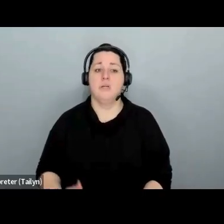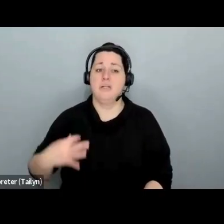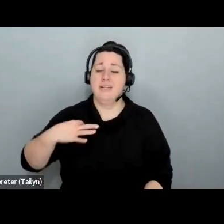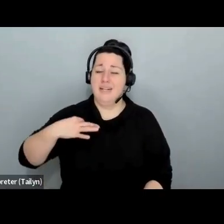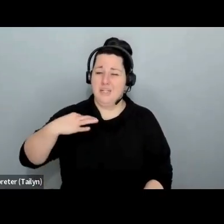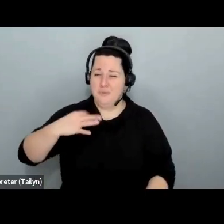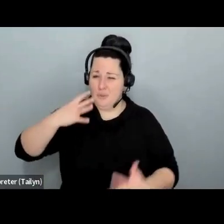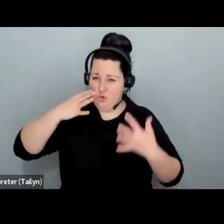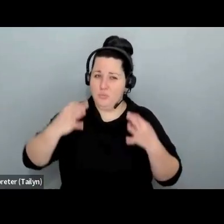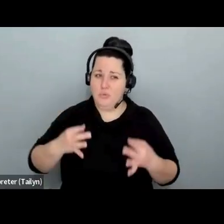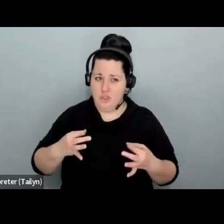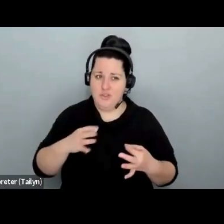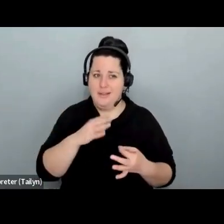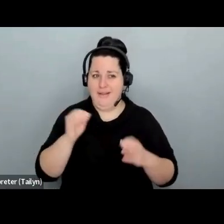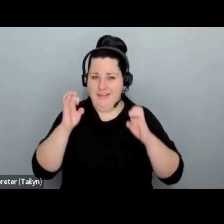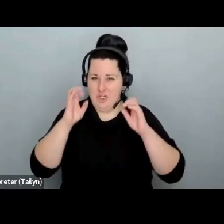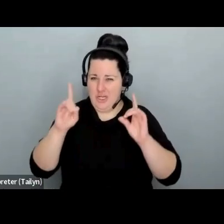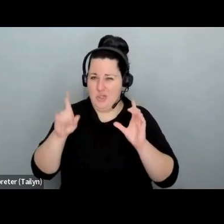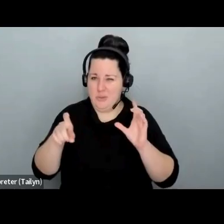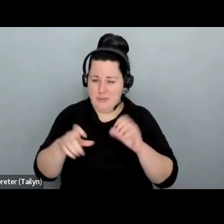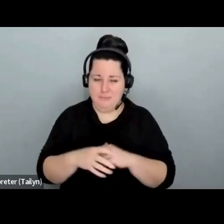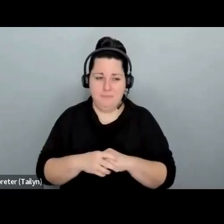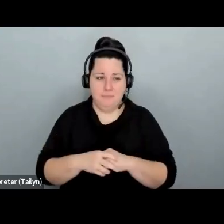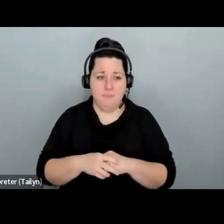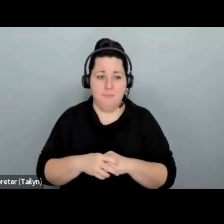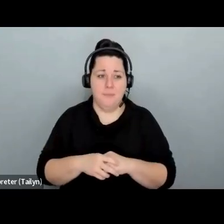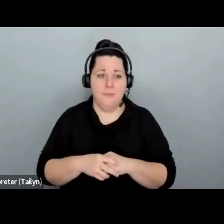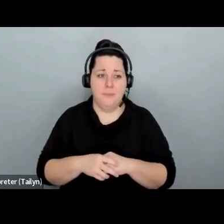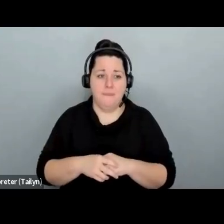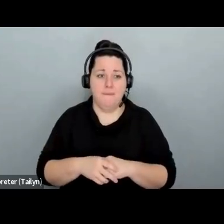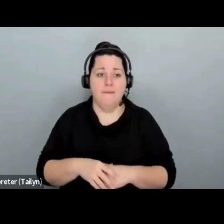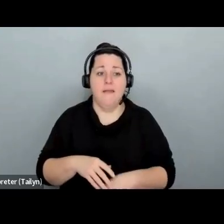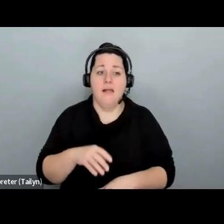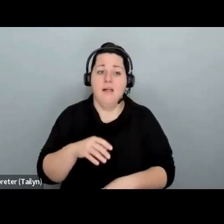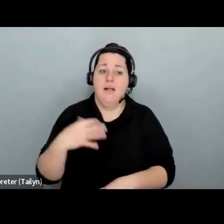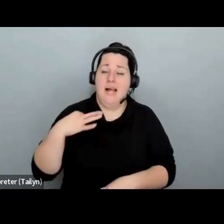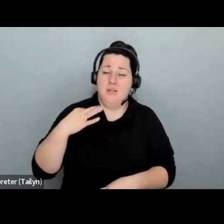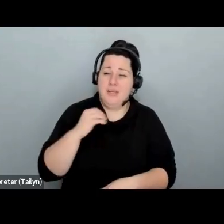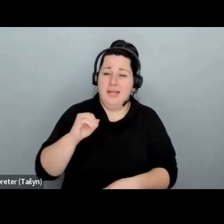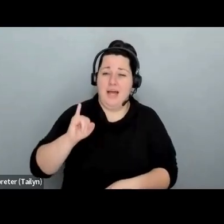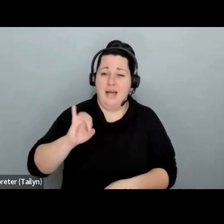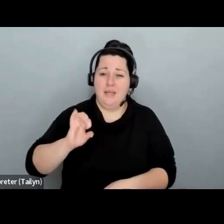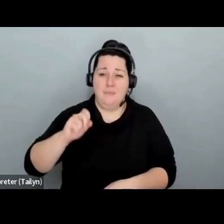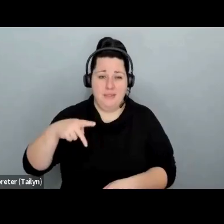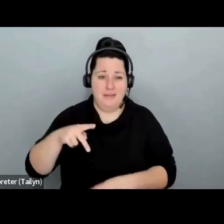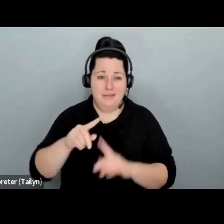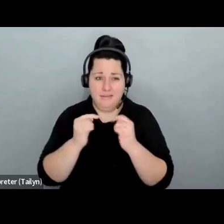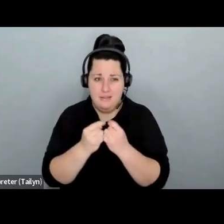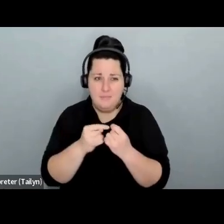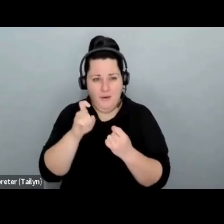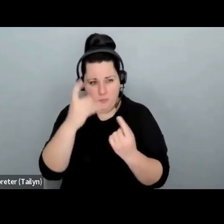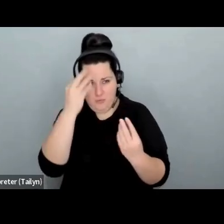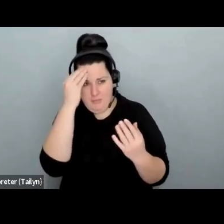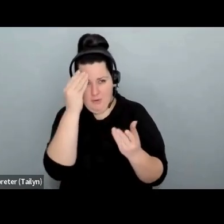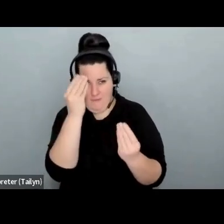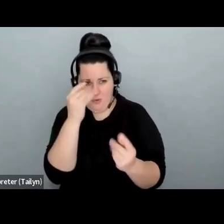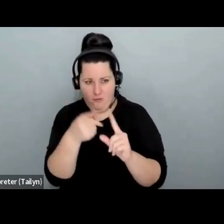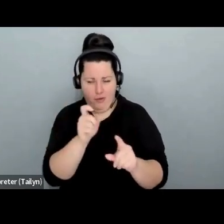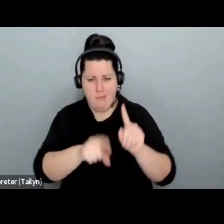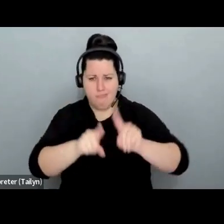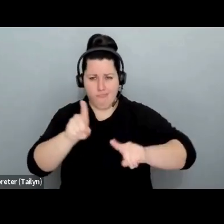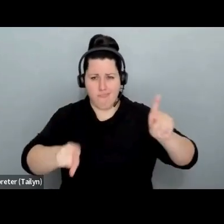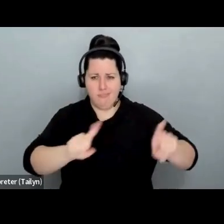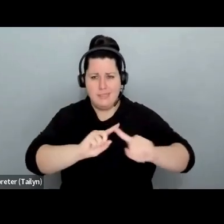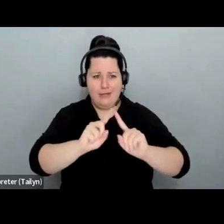Eligibility determination and educational need. The eligibility and IEP team must consider information from a variety of